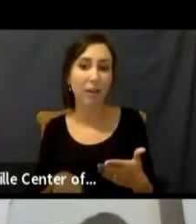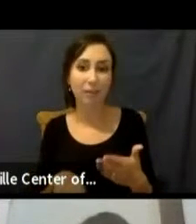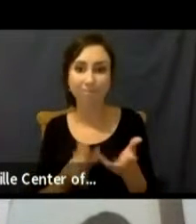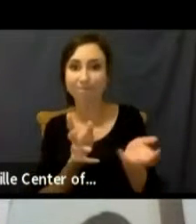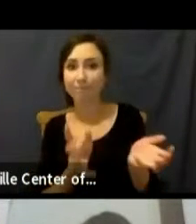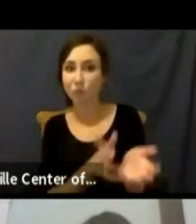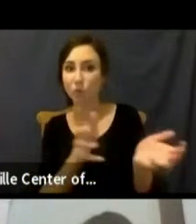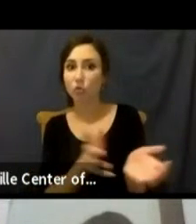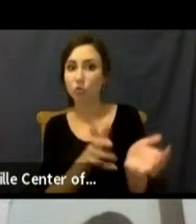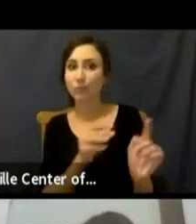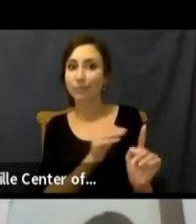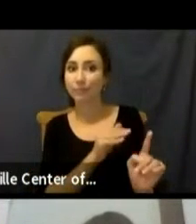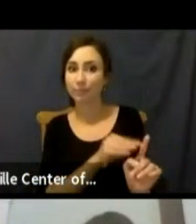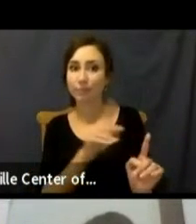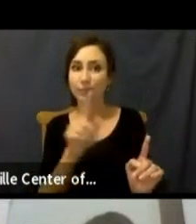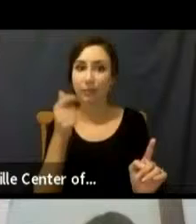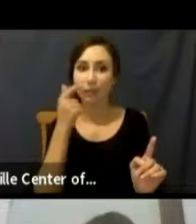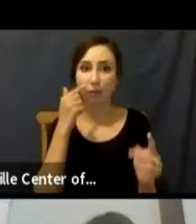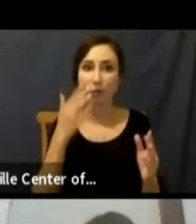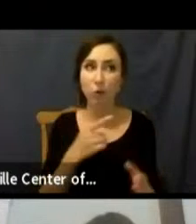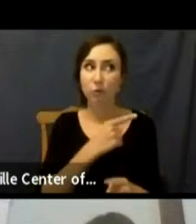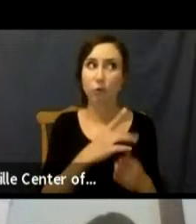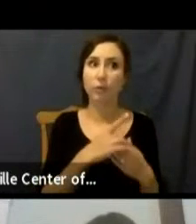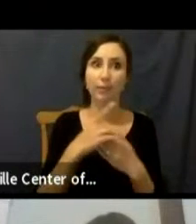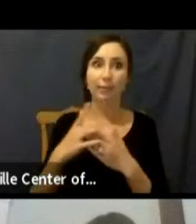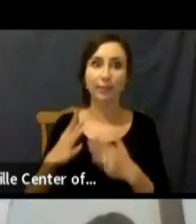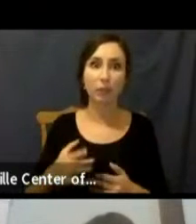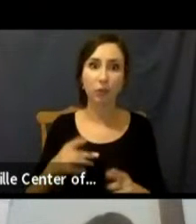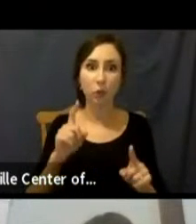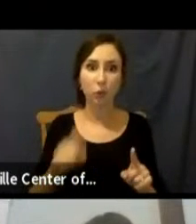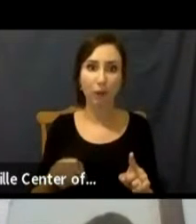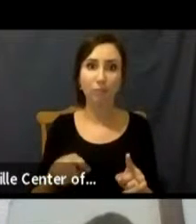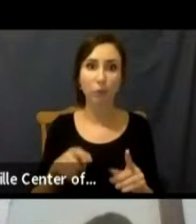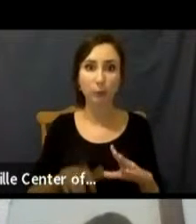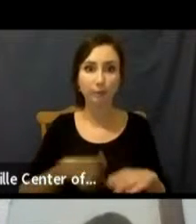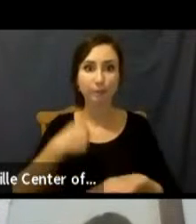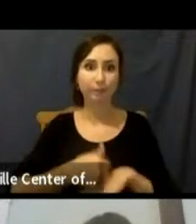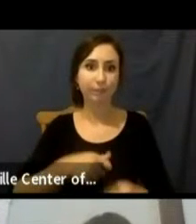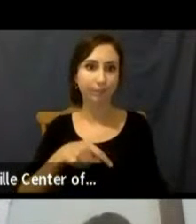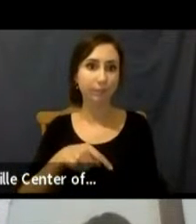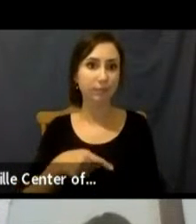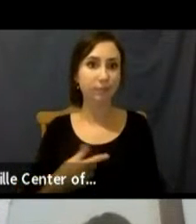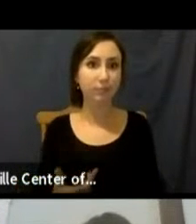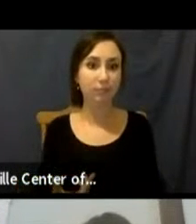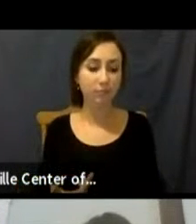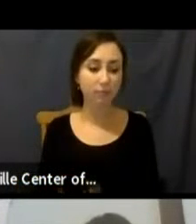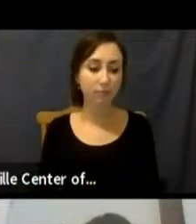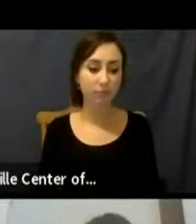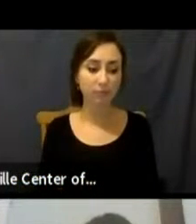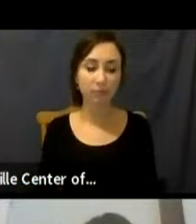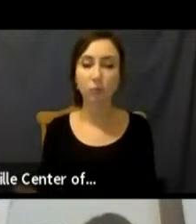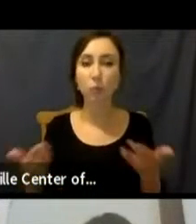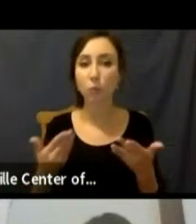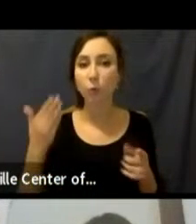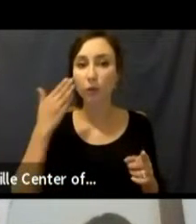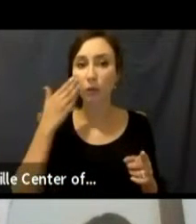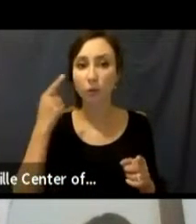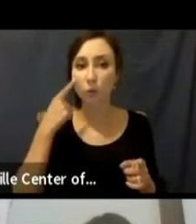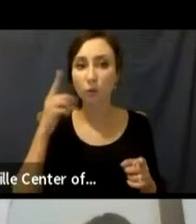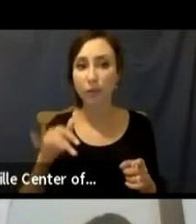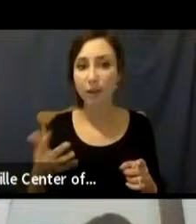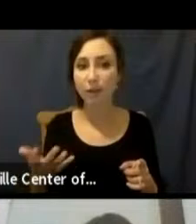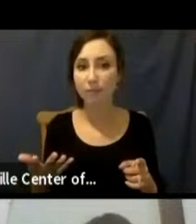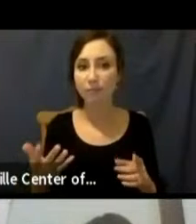urge our governor as our leader to implement this? What do we know? What's going